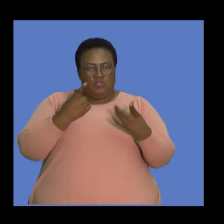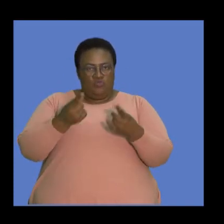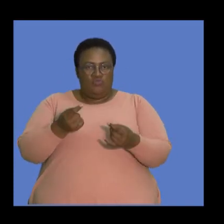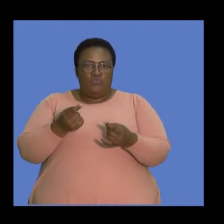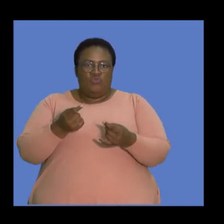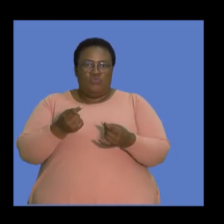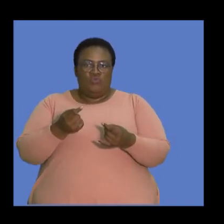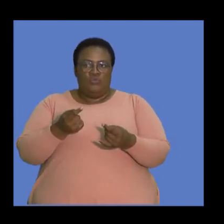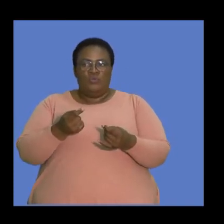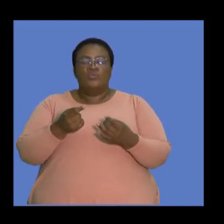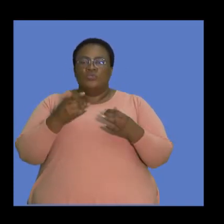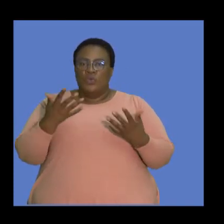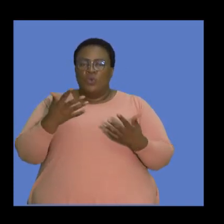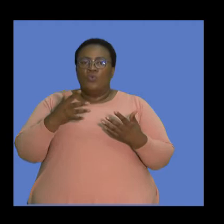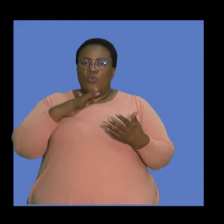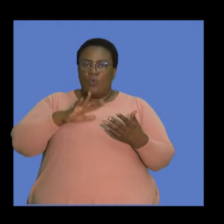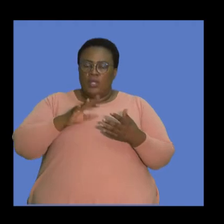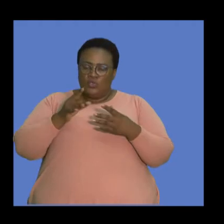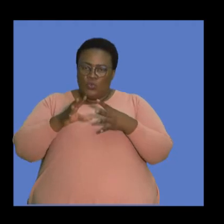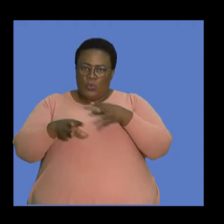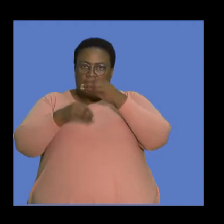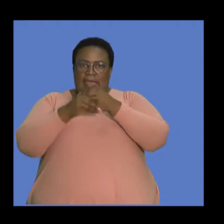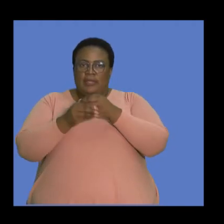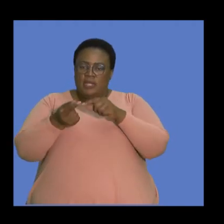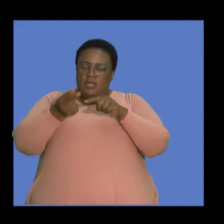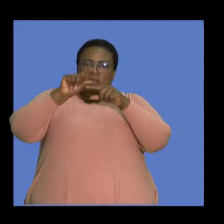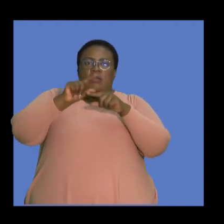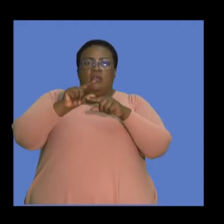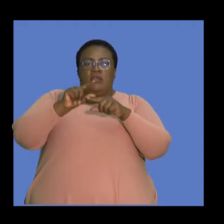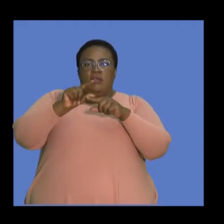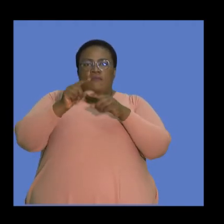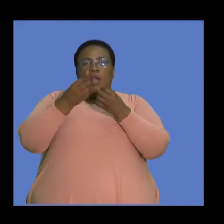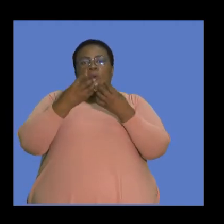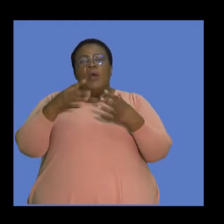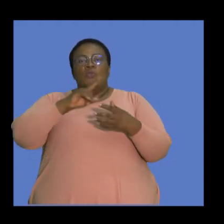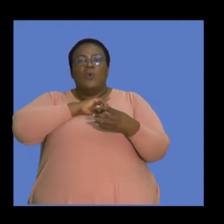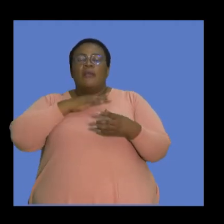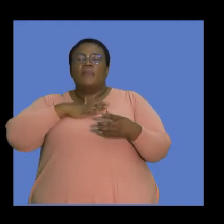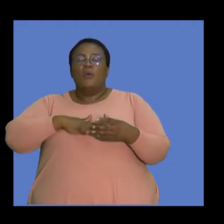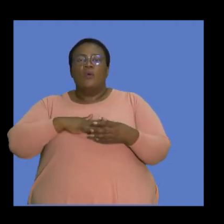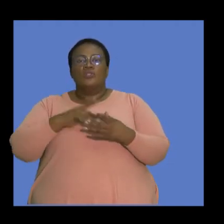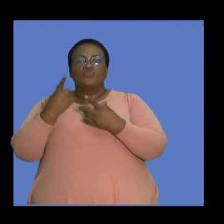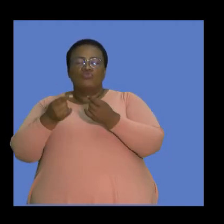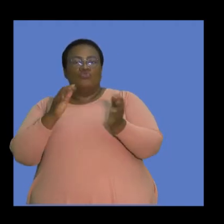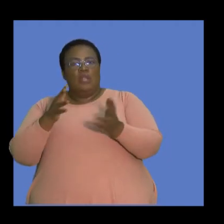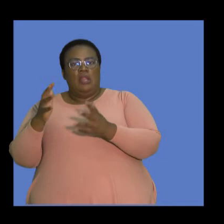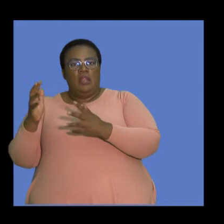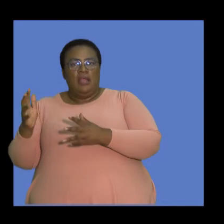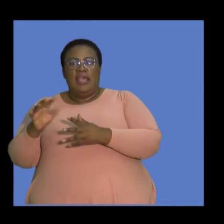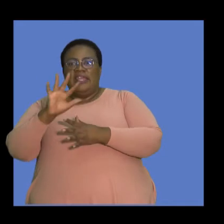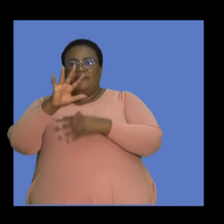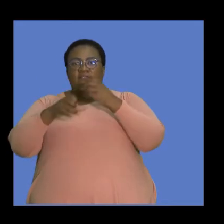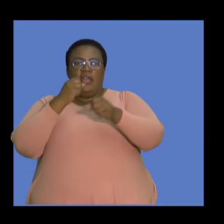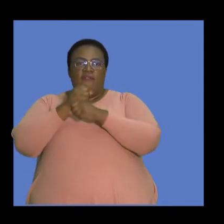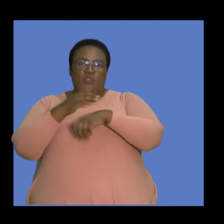up this amount because I want to do this, right? So I want an X amount of money in 5 years'